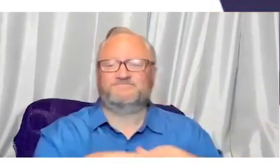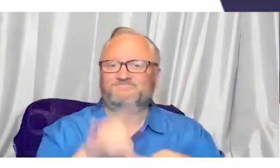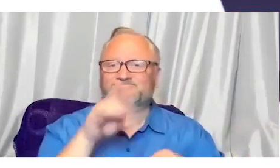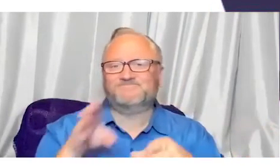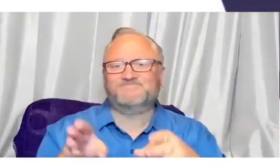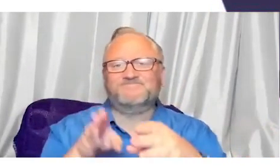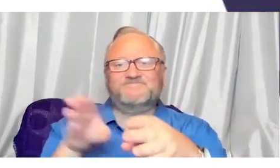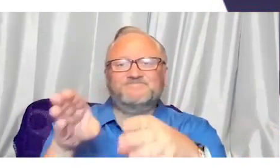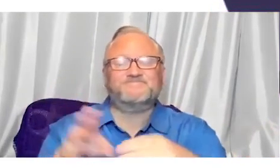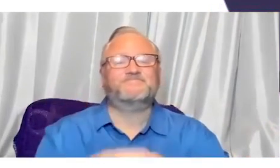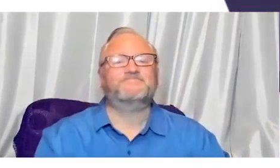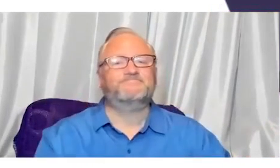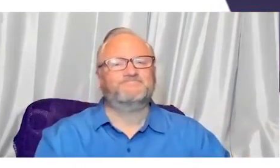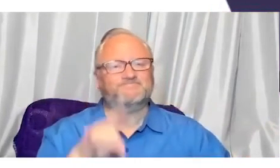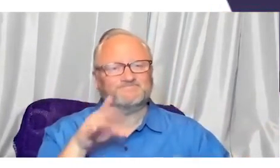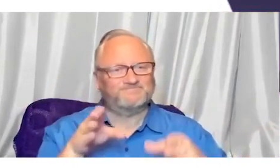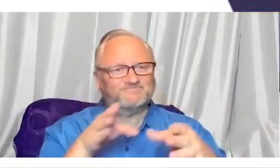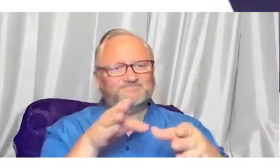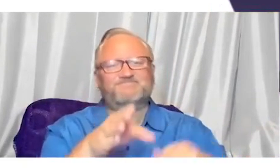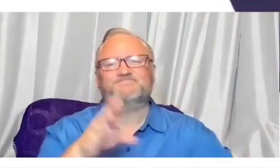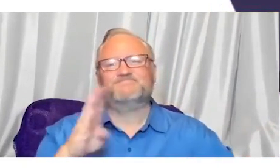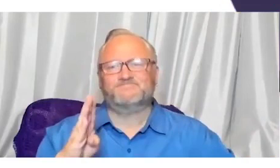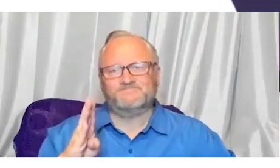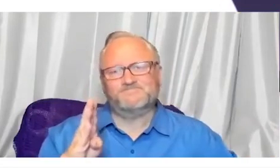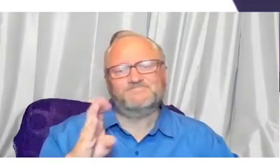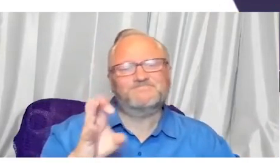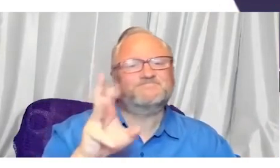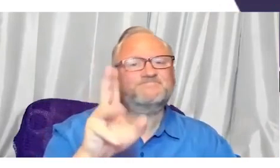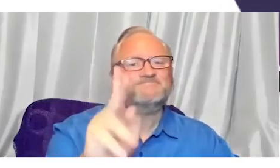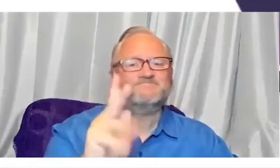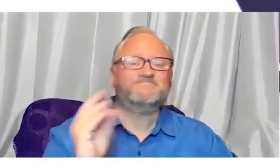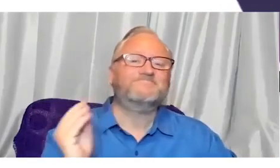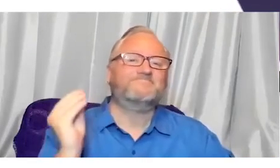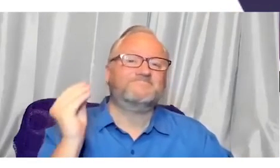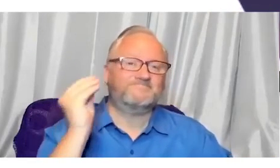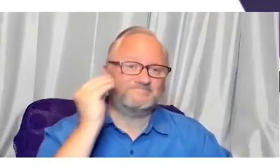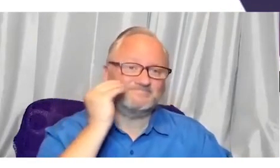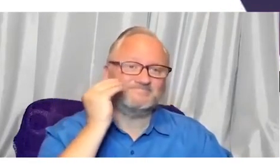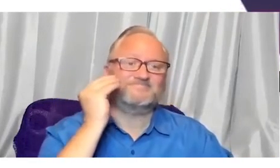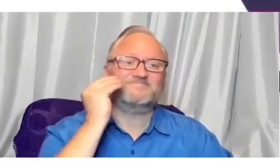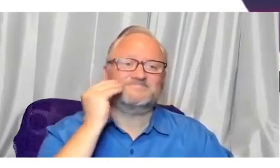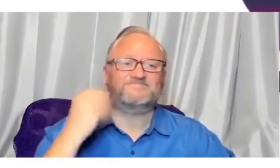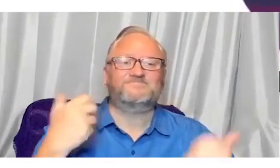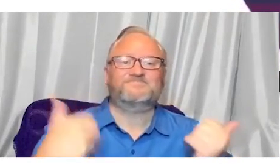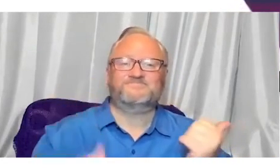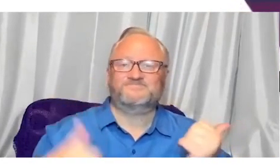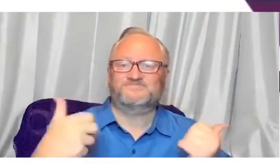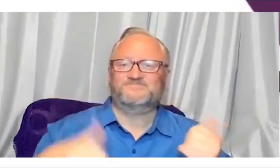Finding my way back.